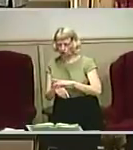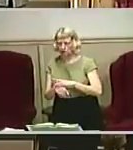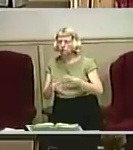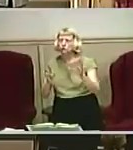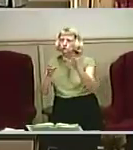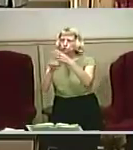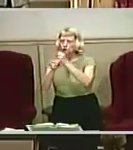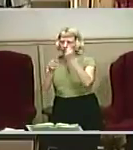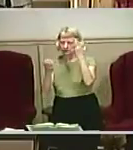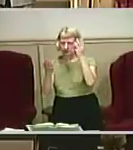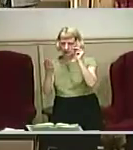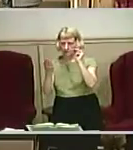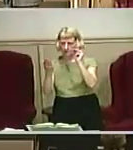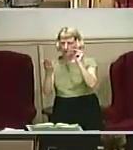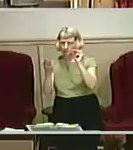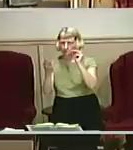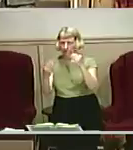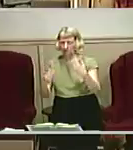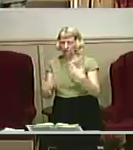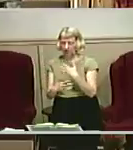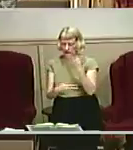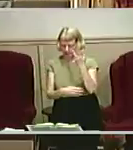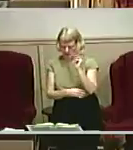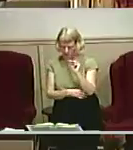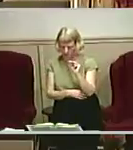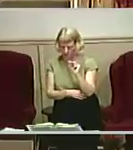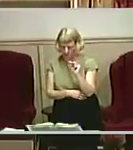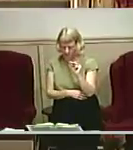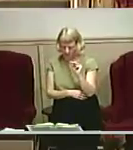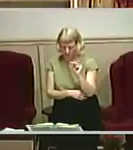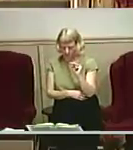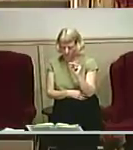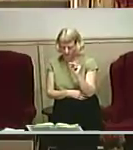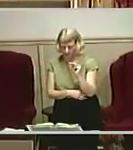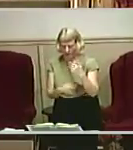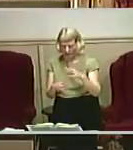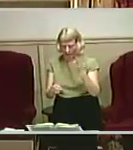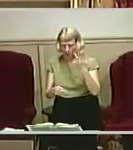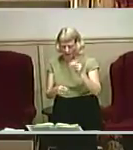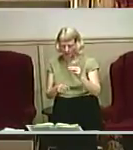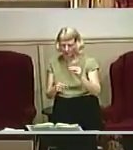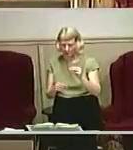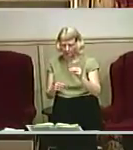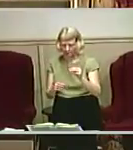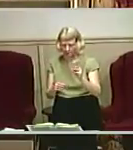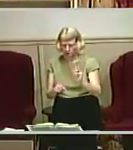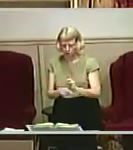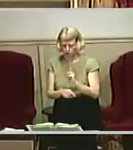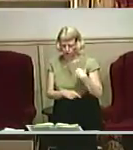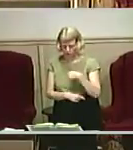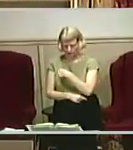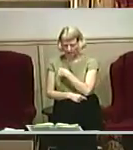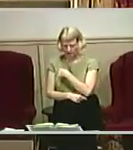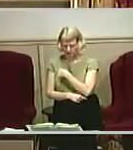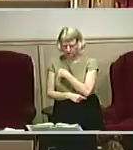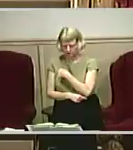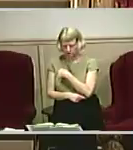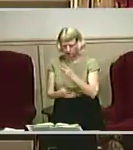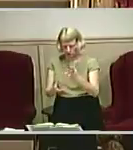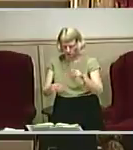Him, and we fear Him. And we let Him take us where we're going.